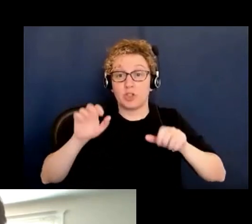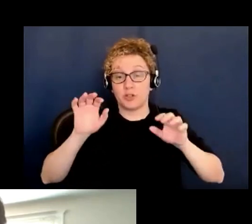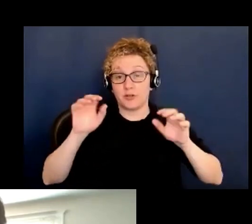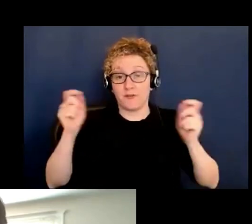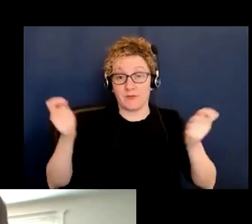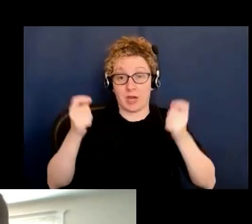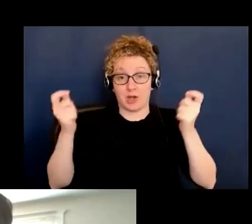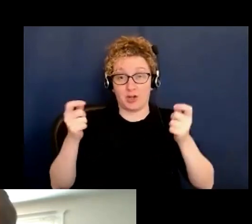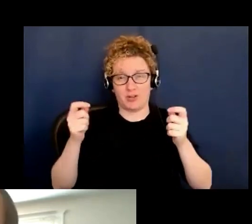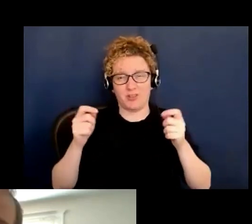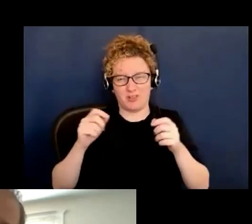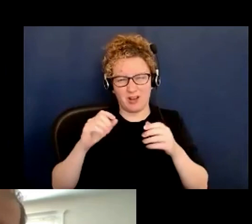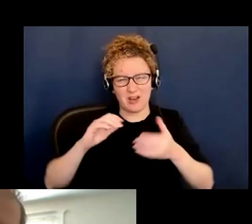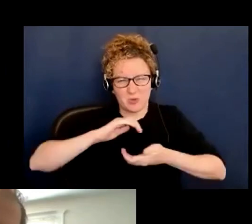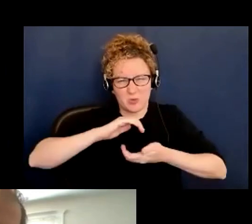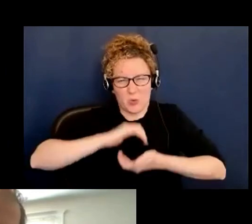website.